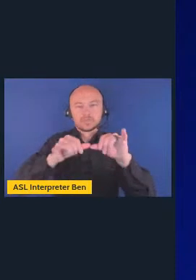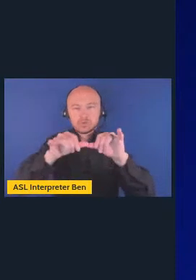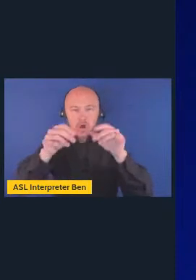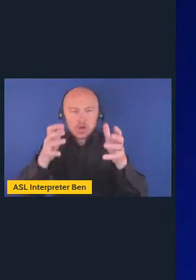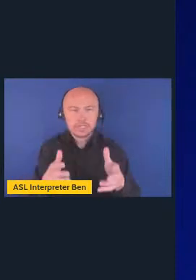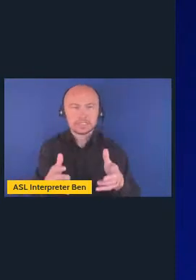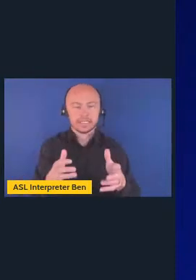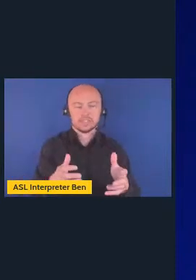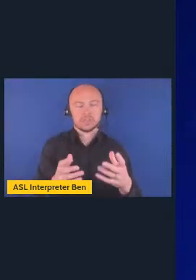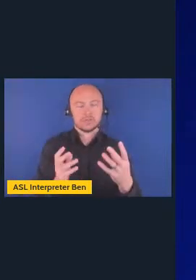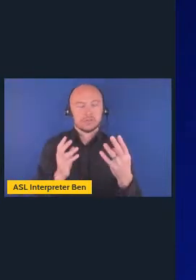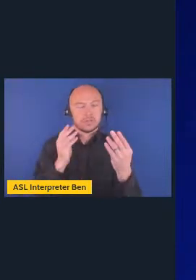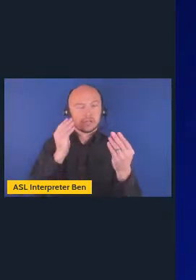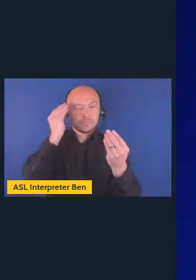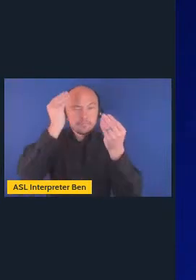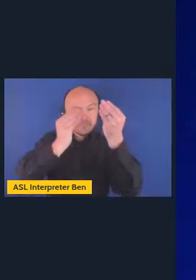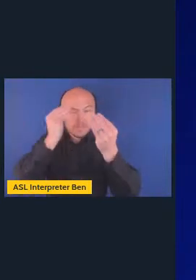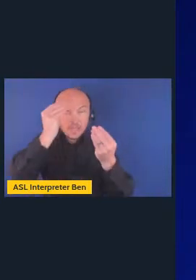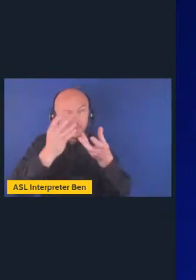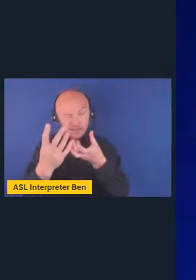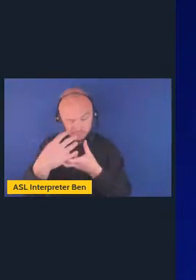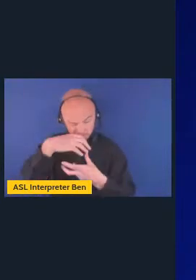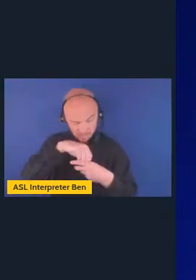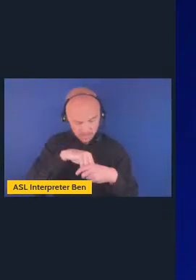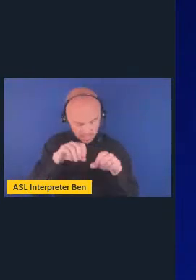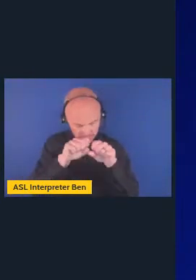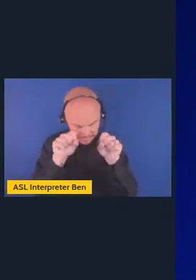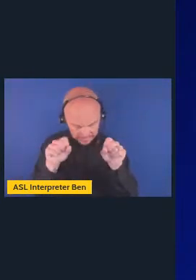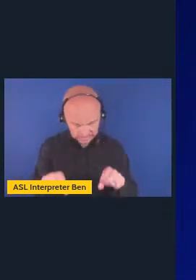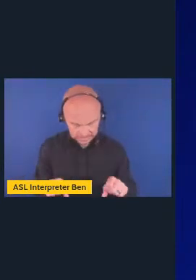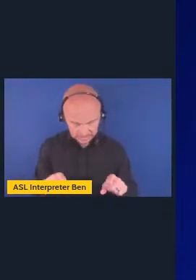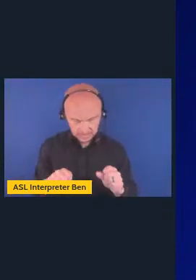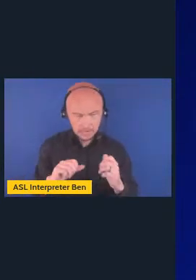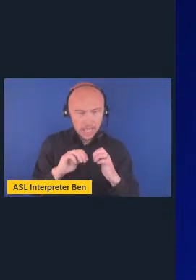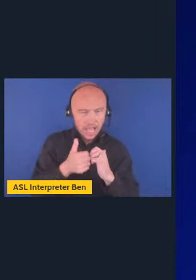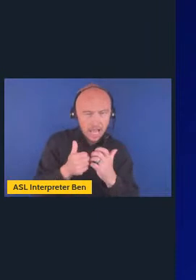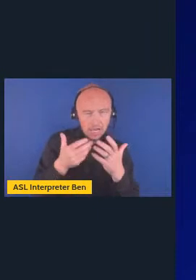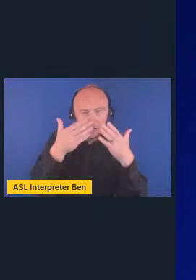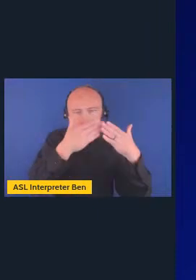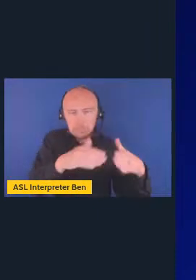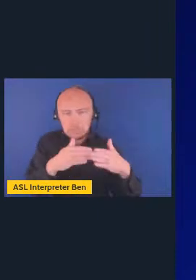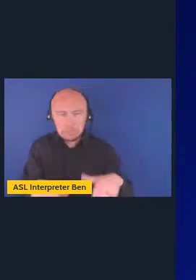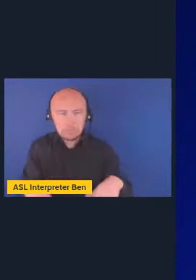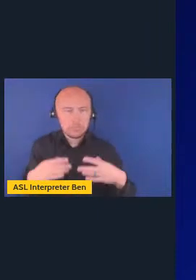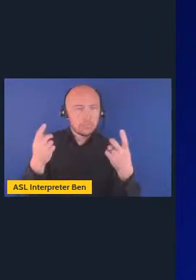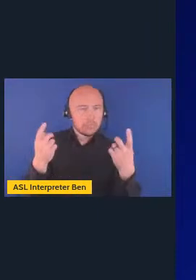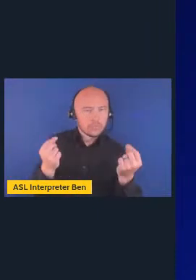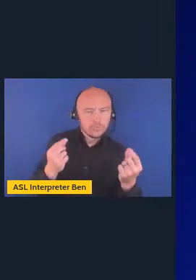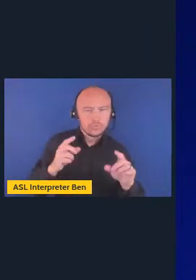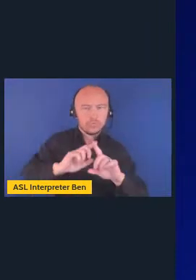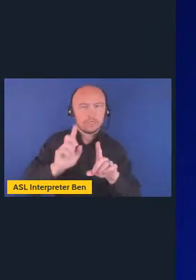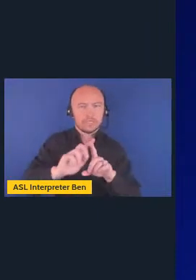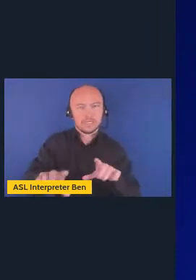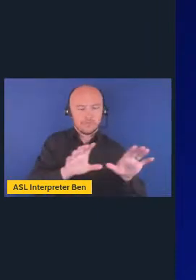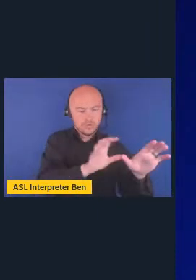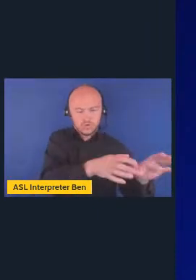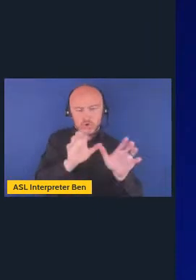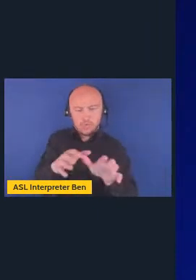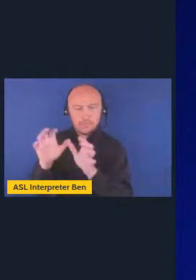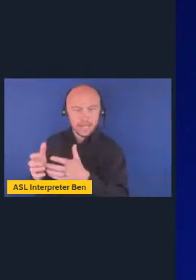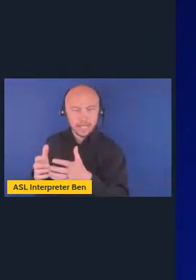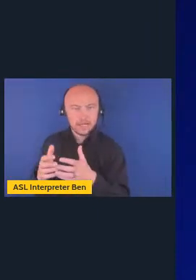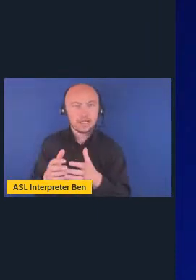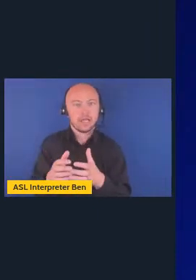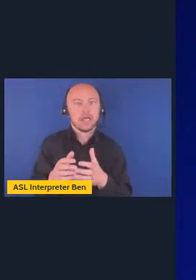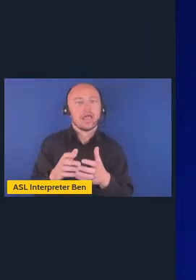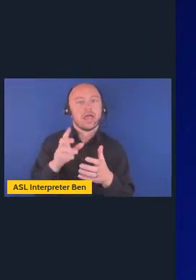allowed you to think about the internals of a given system, how to split that down into different business domains, and then how to design